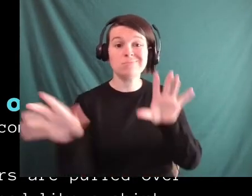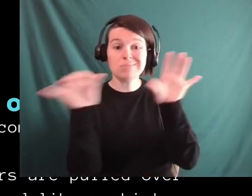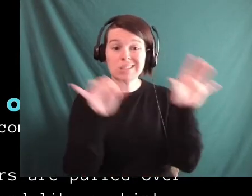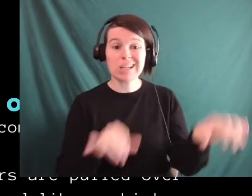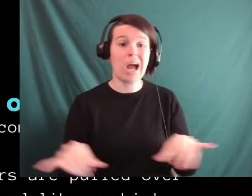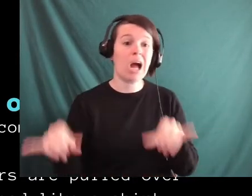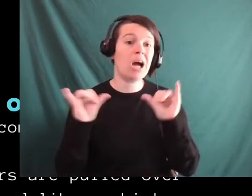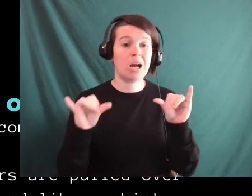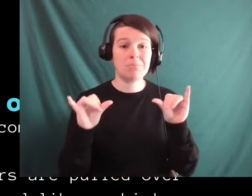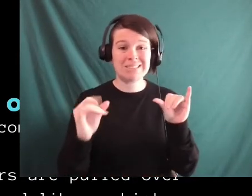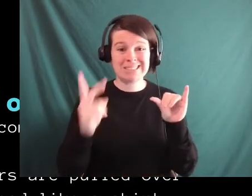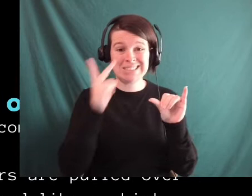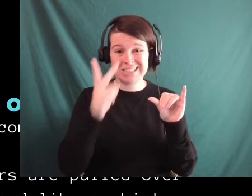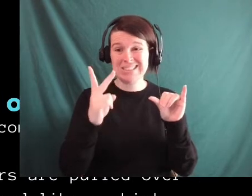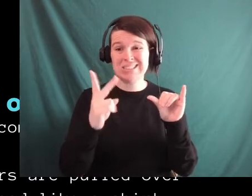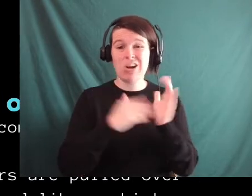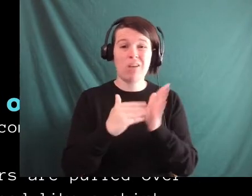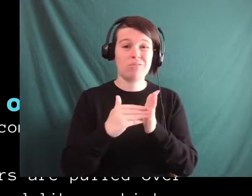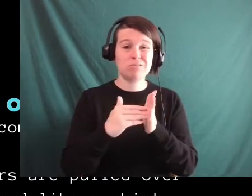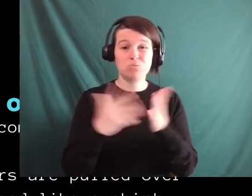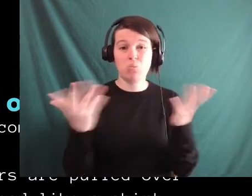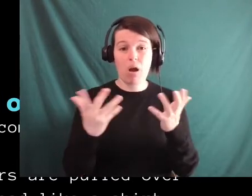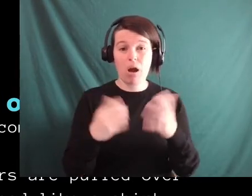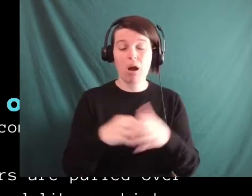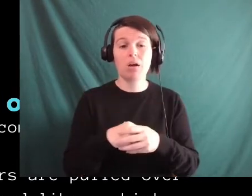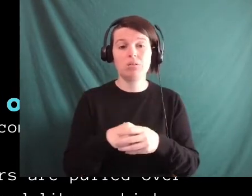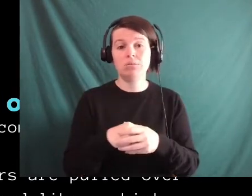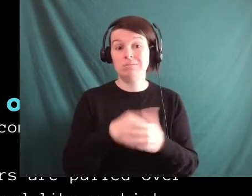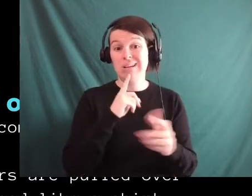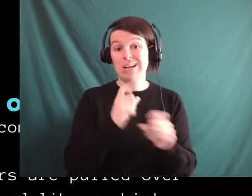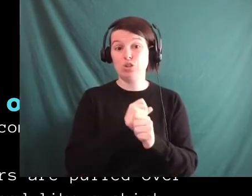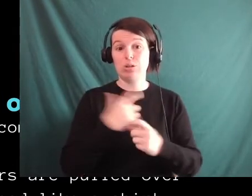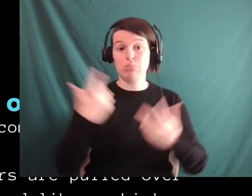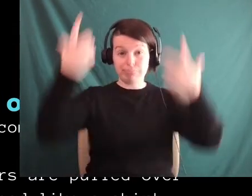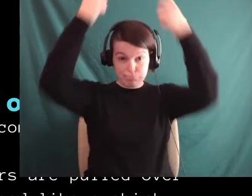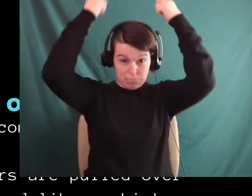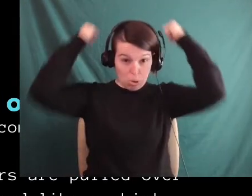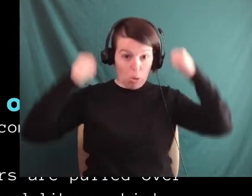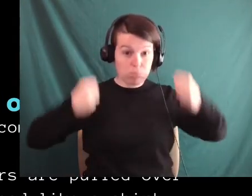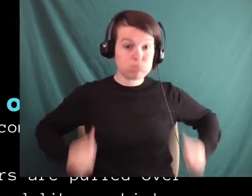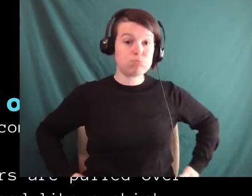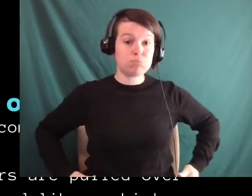commonly seen style for binder closure is actually the pullover.